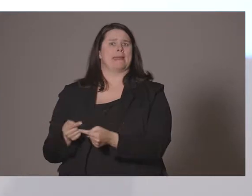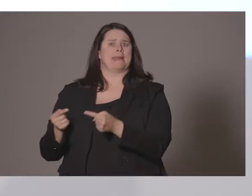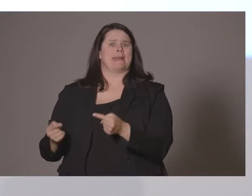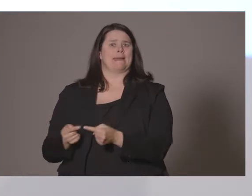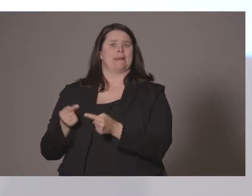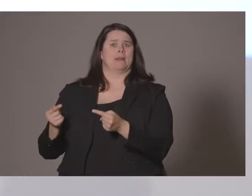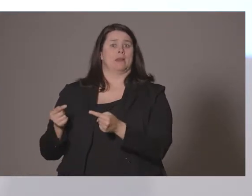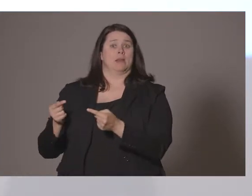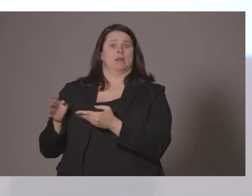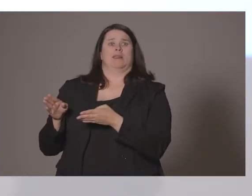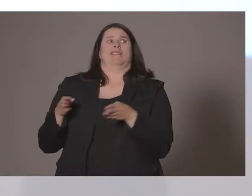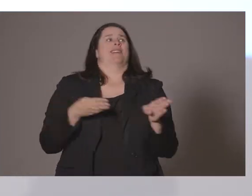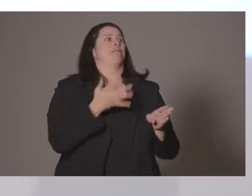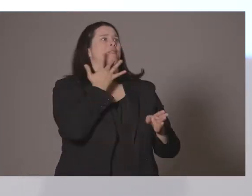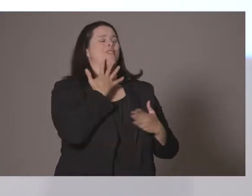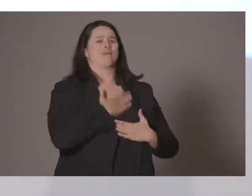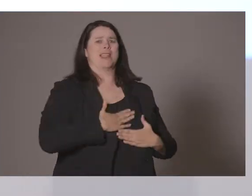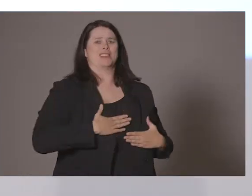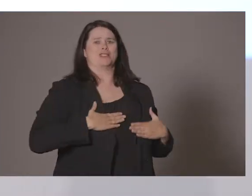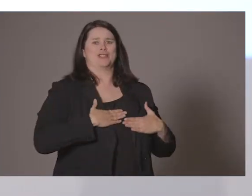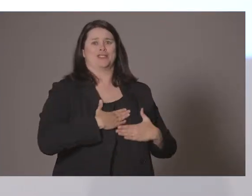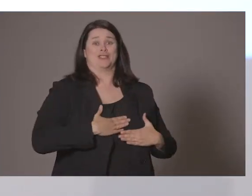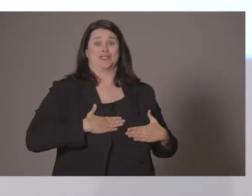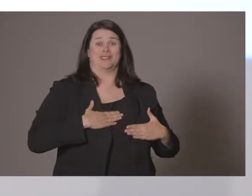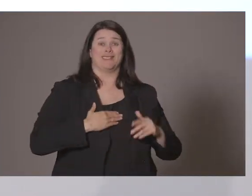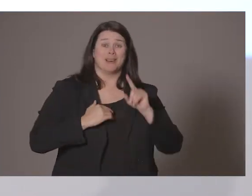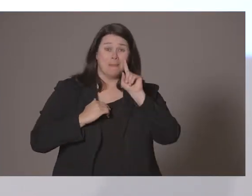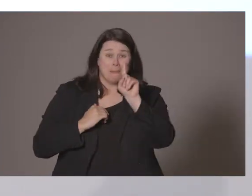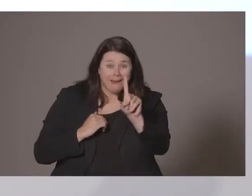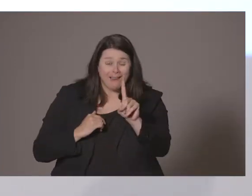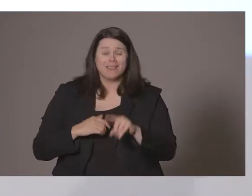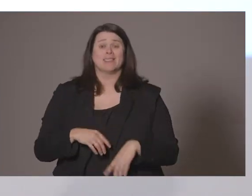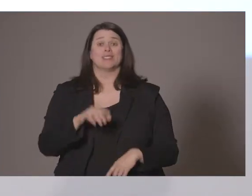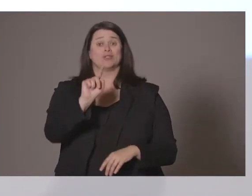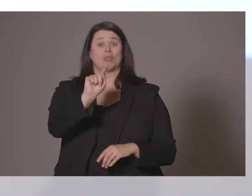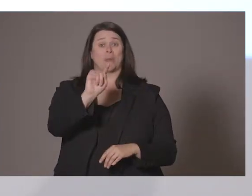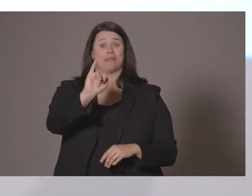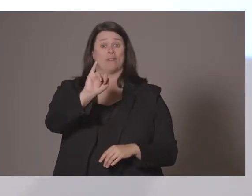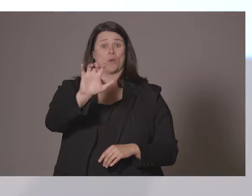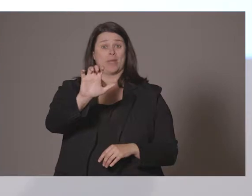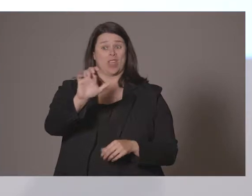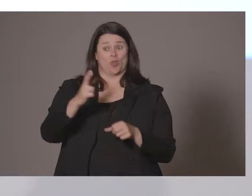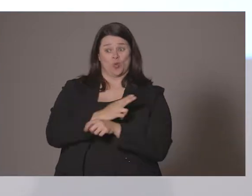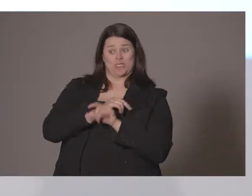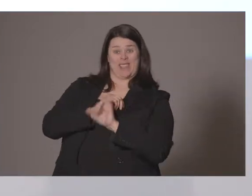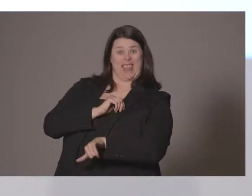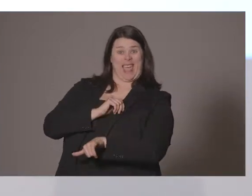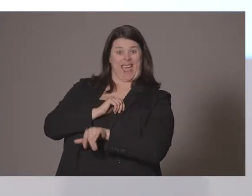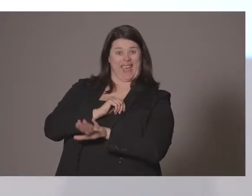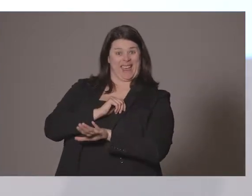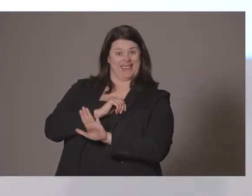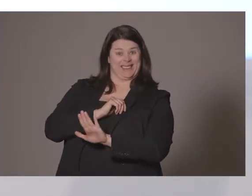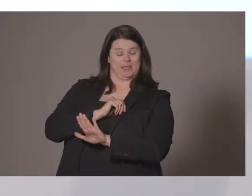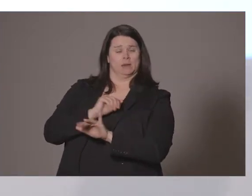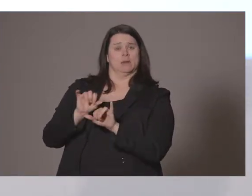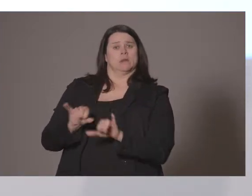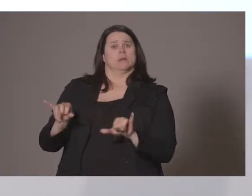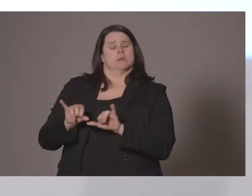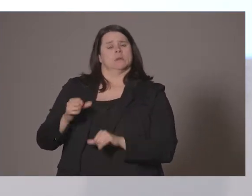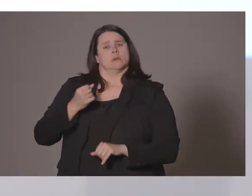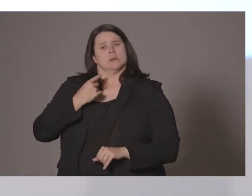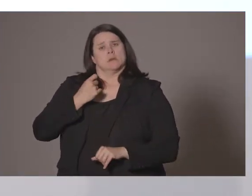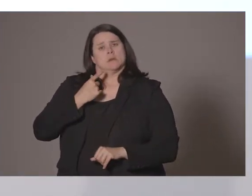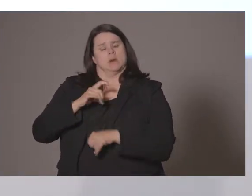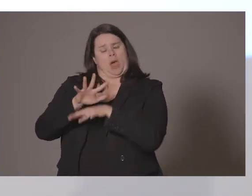And unfortunately, from a trauma-informed care perspective, using those methods, especially using them habitually